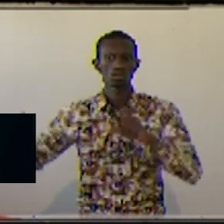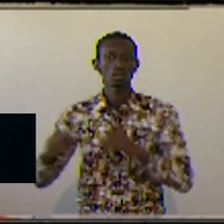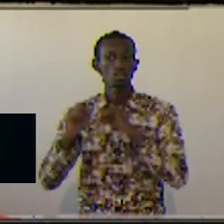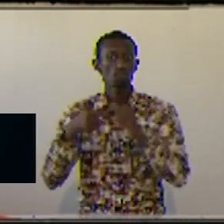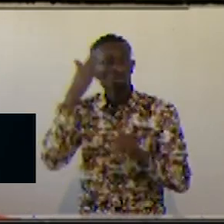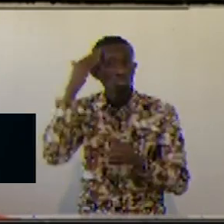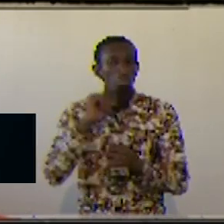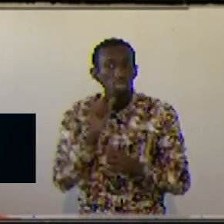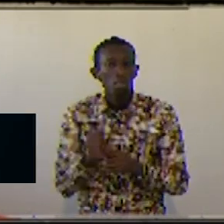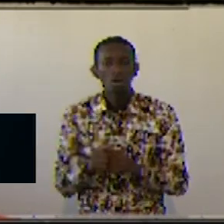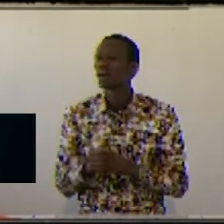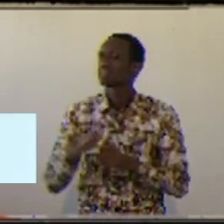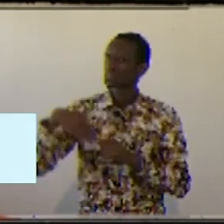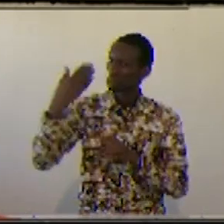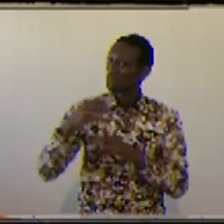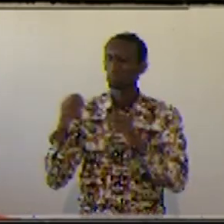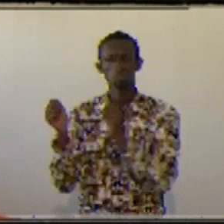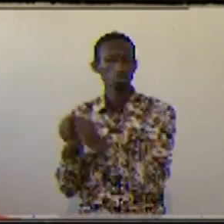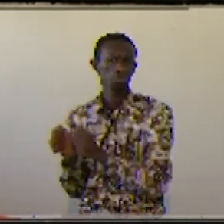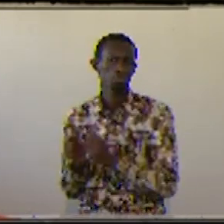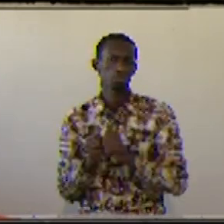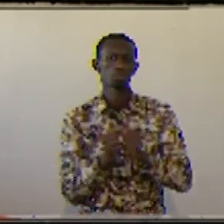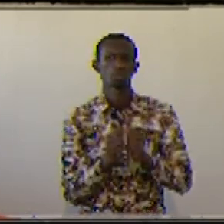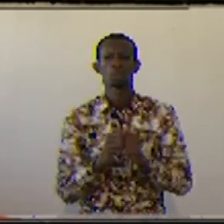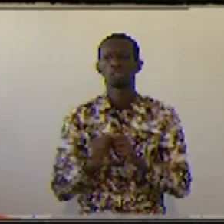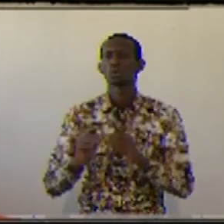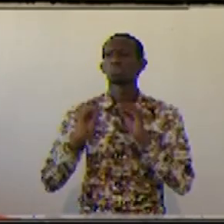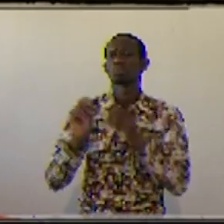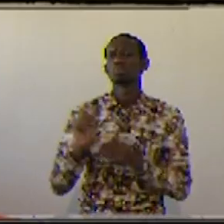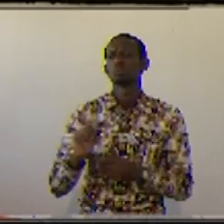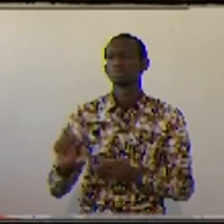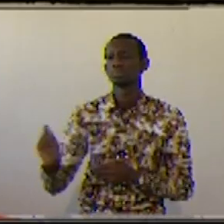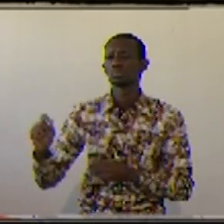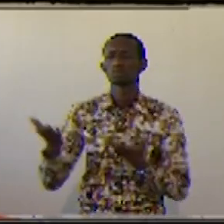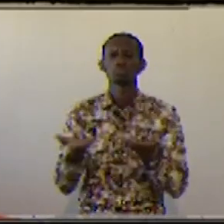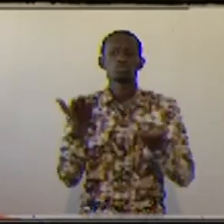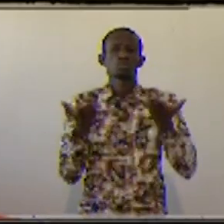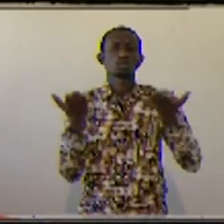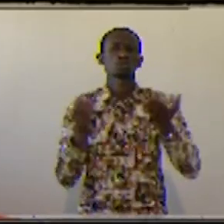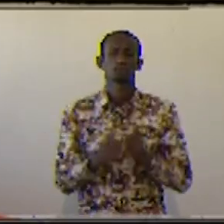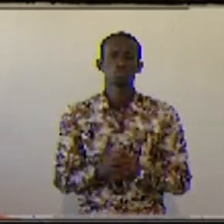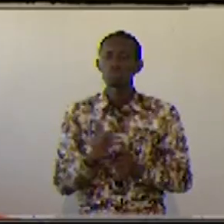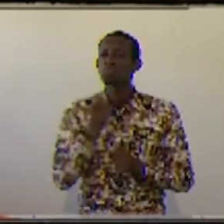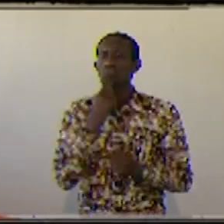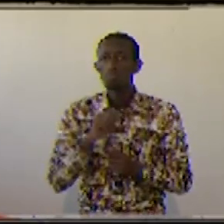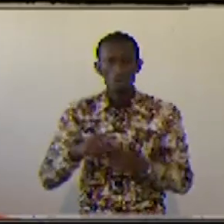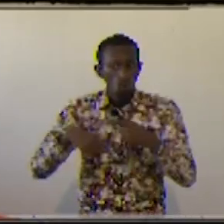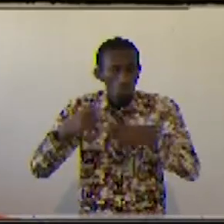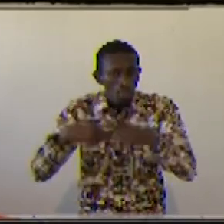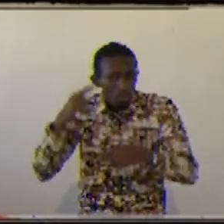be very difficult for us to write these equations and balance them. So you should keep